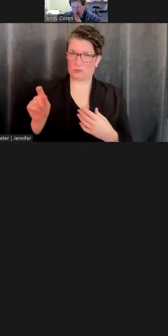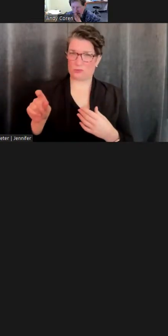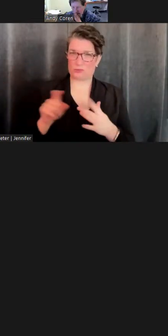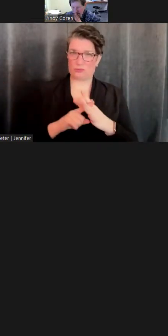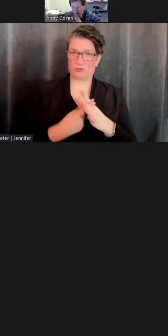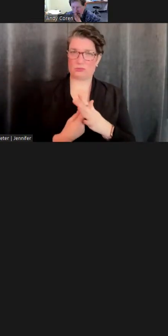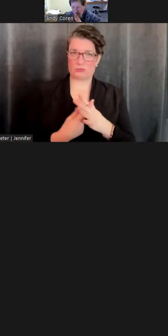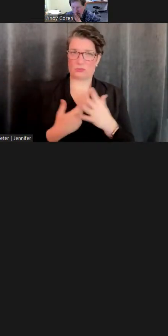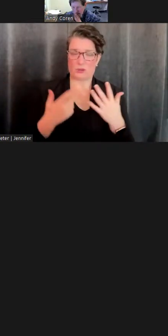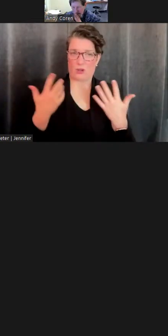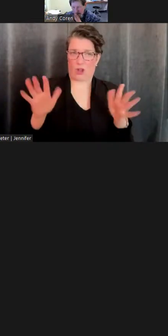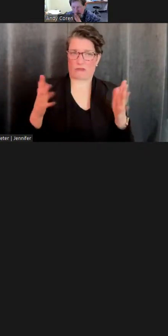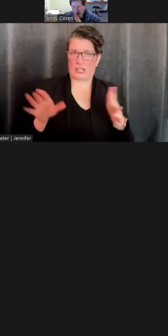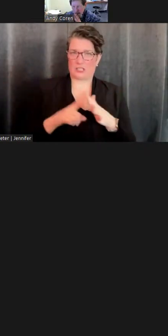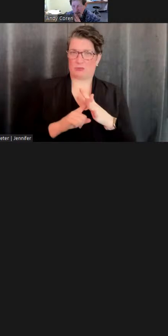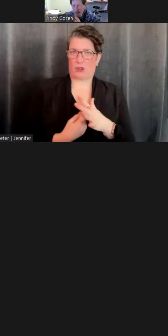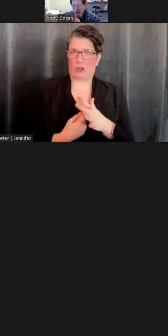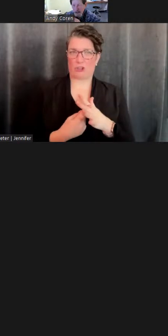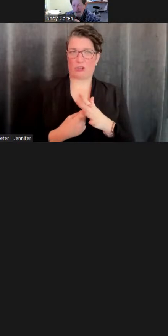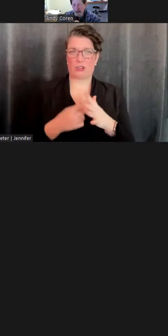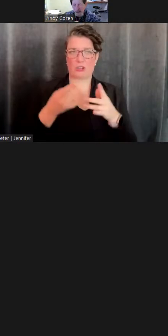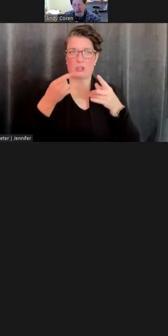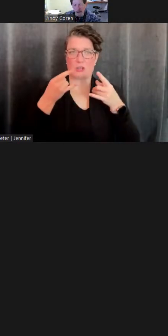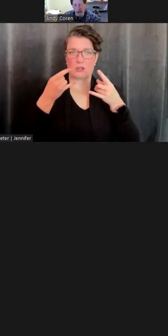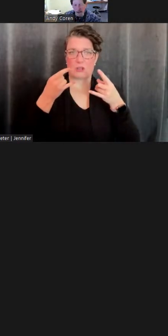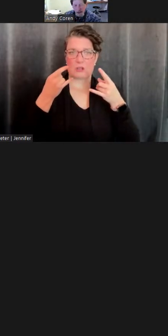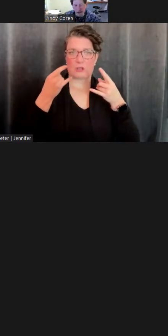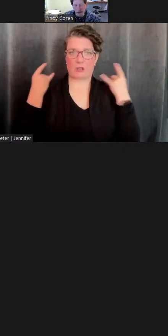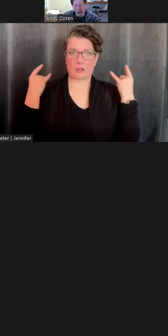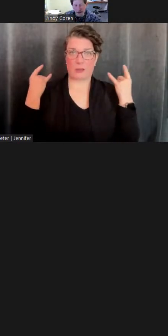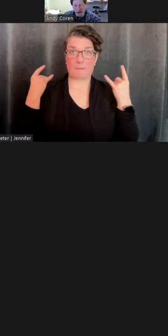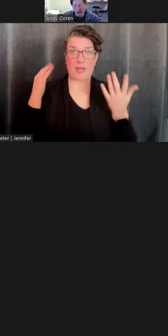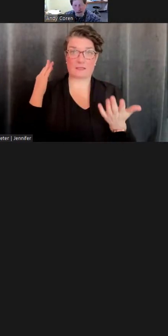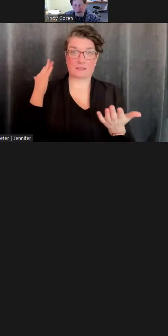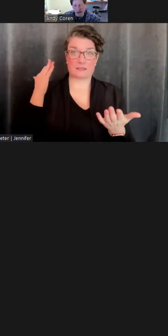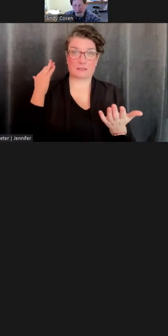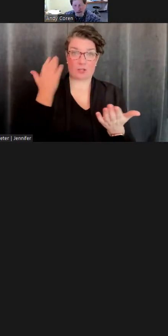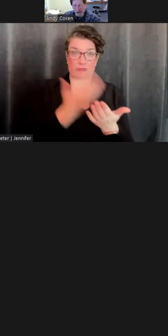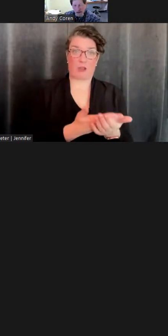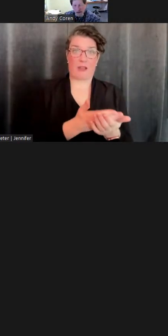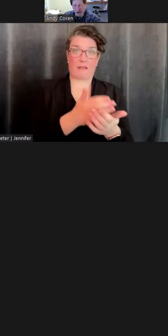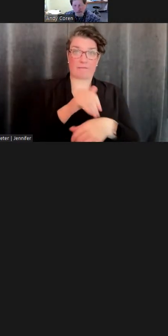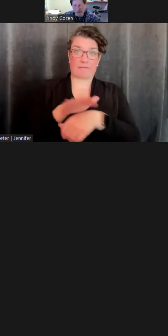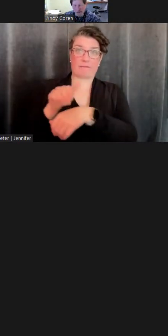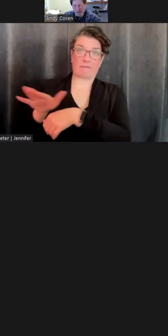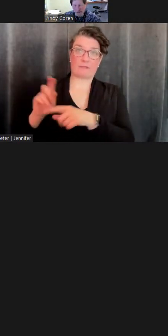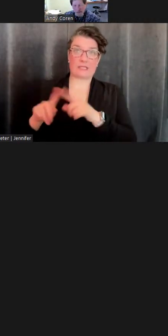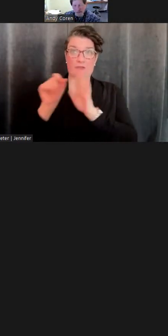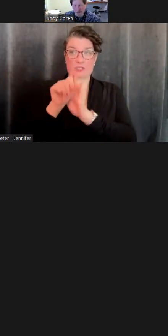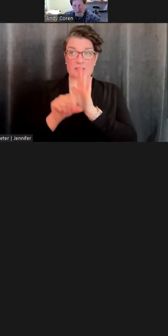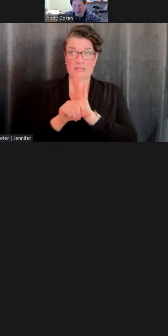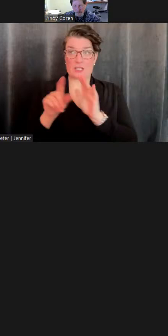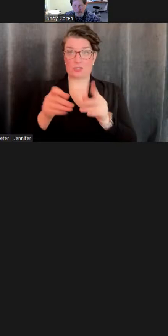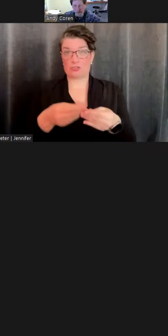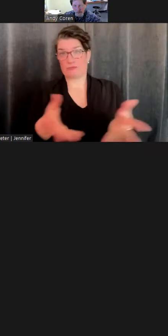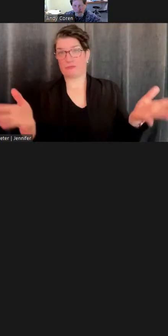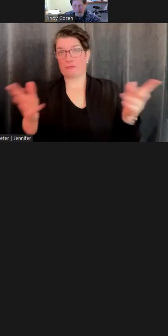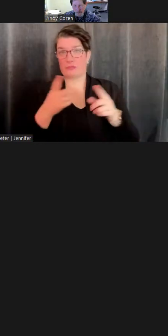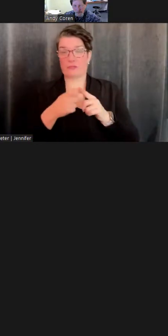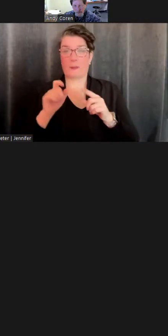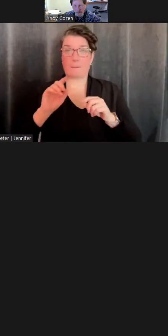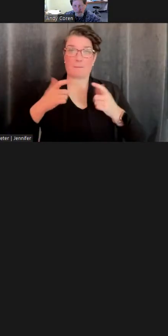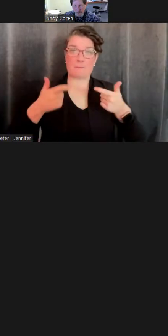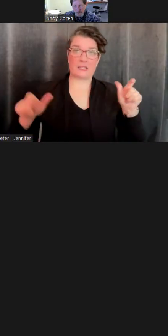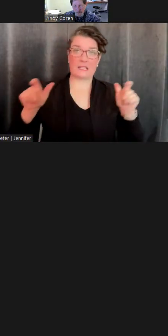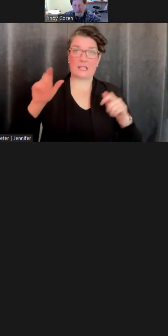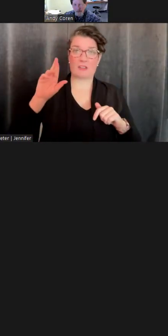effect, where masks are arriving to different states and they're supposed to be accessible through major pharmacy chains and community